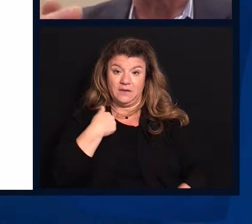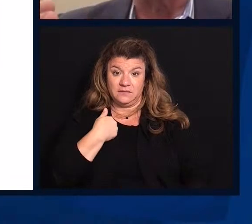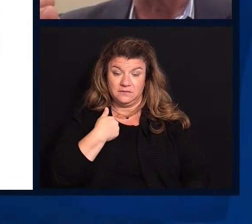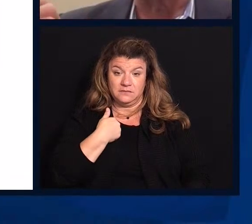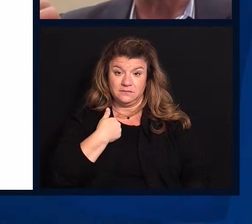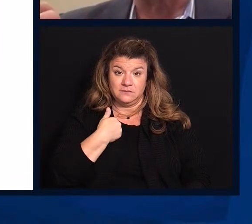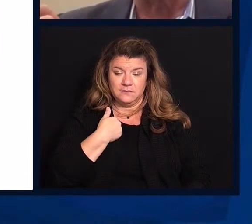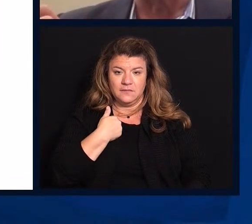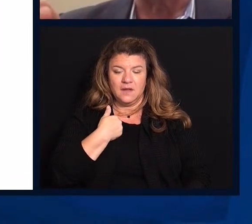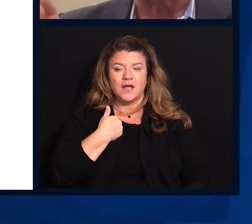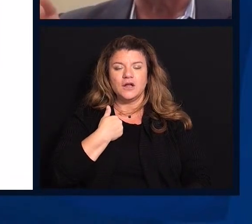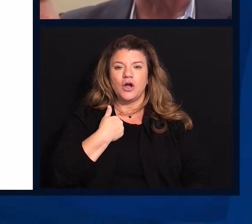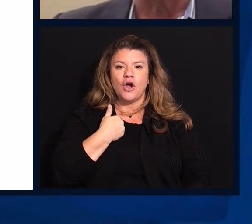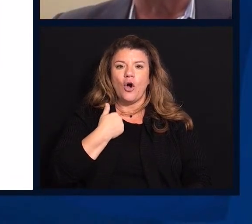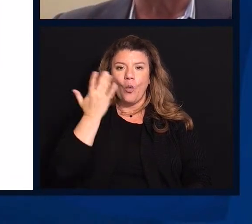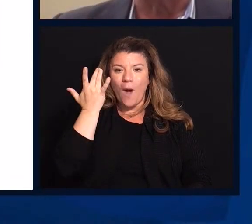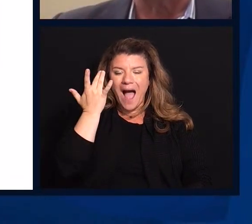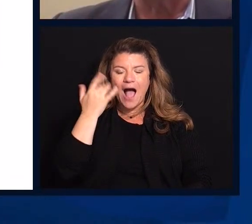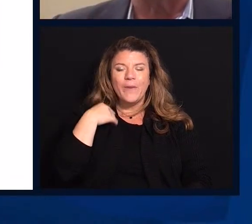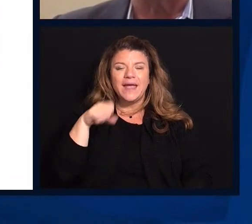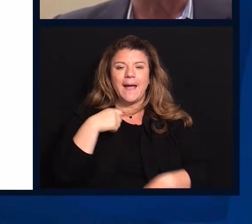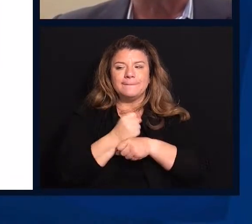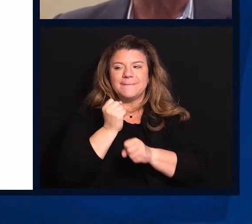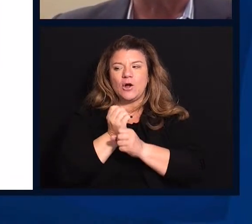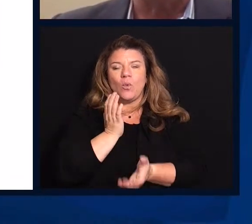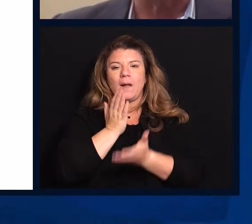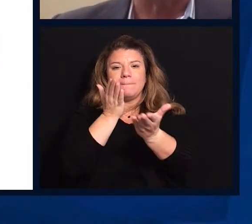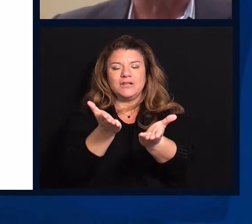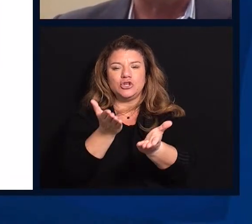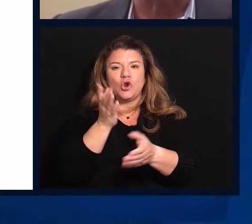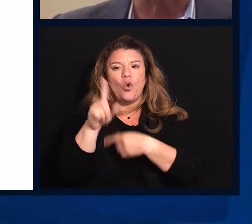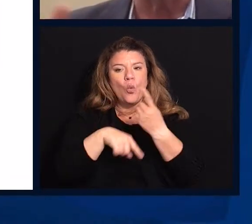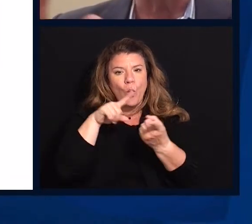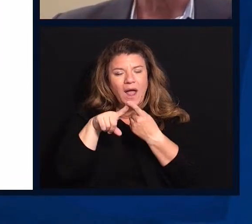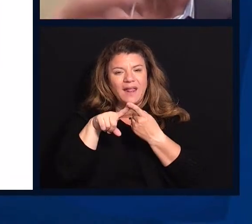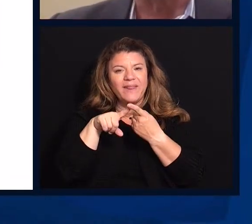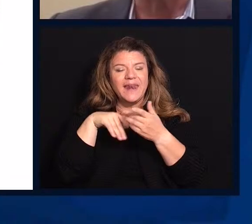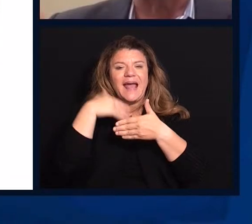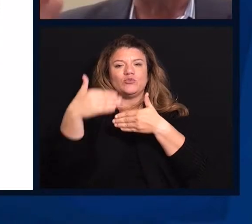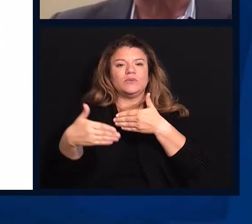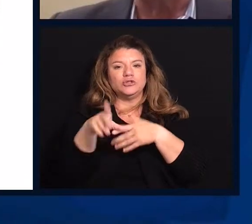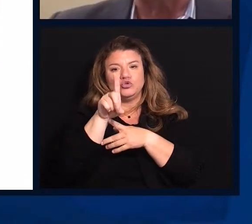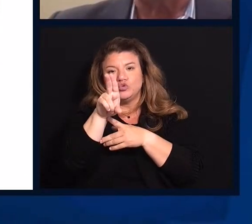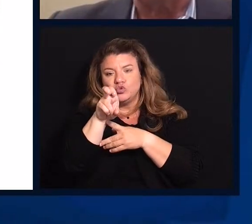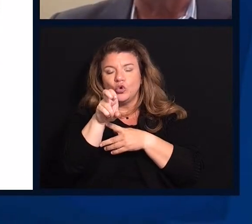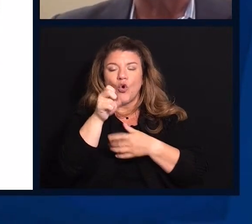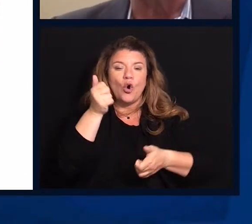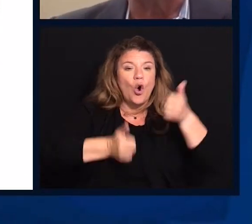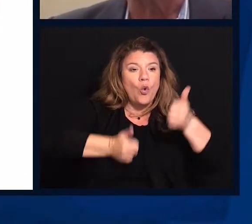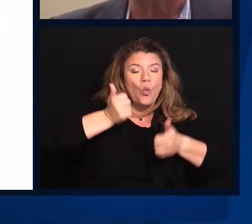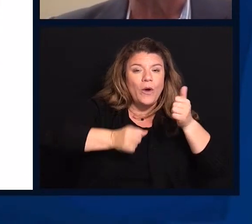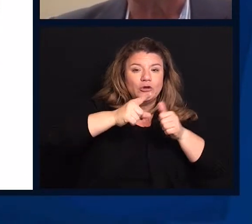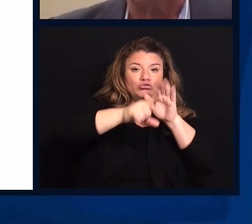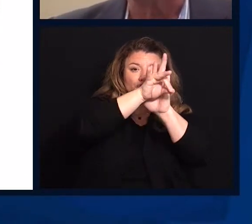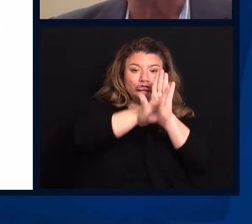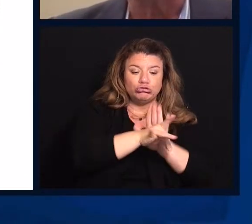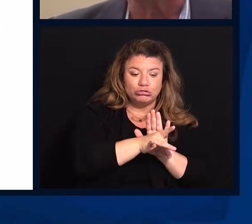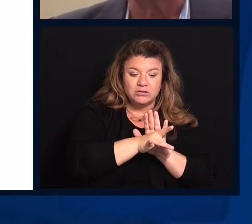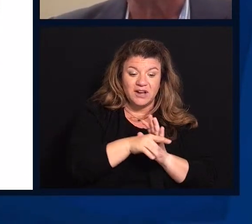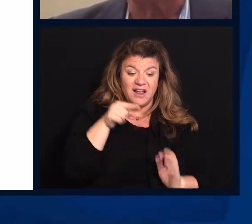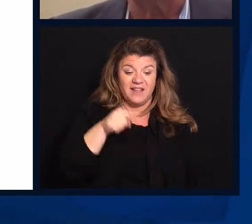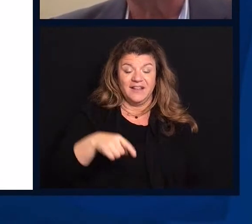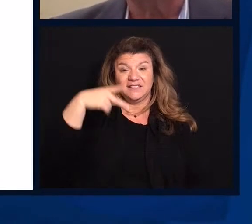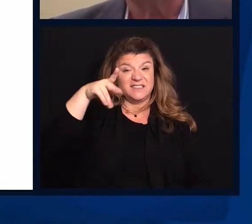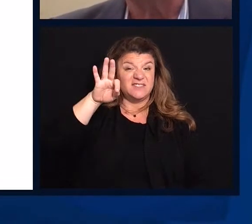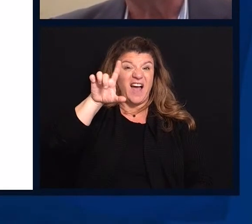we can not only make a recommendation on when it would be good for you to get another vaccine, but which vaccine you should choose. And on this one, it's Pfizer.